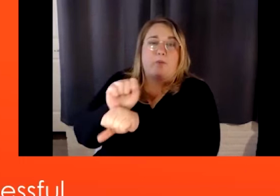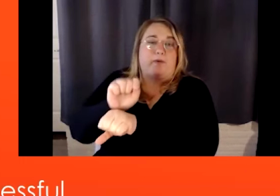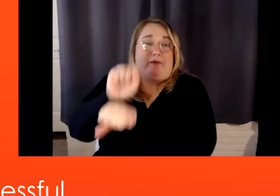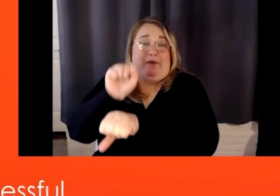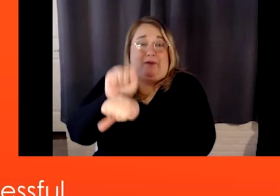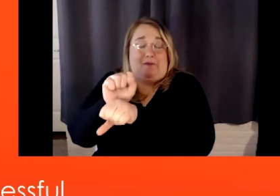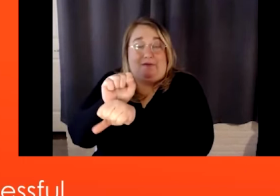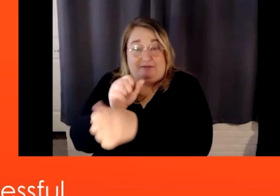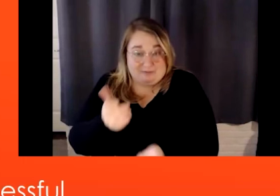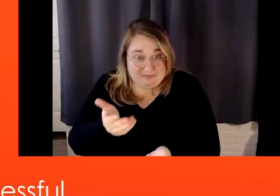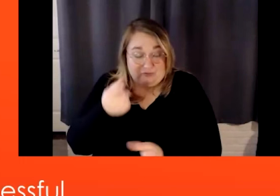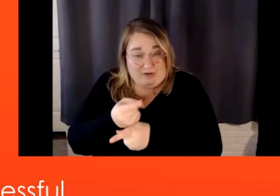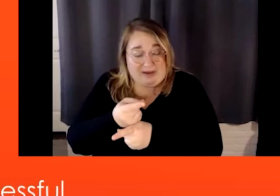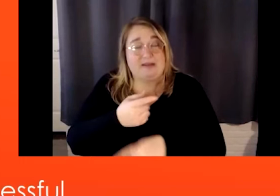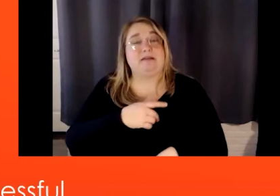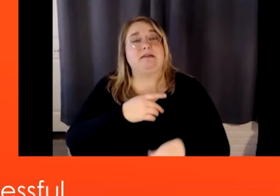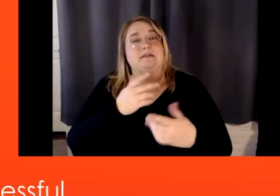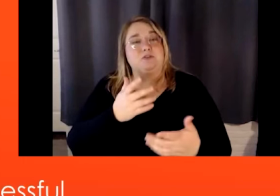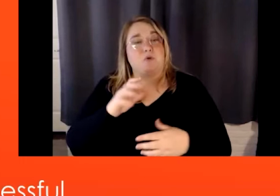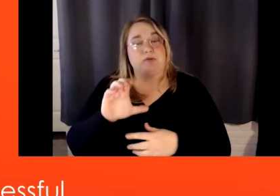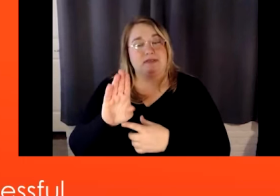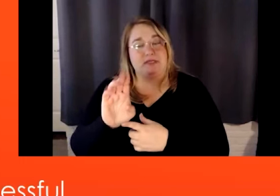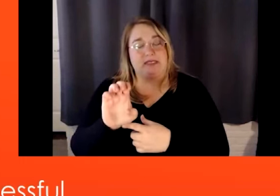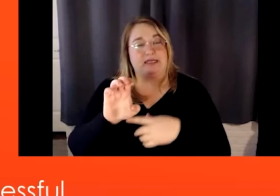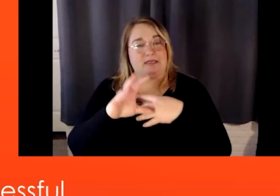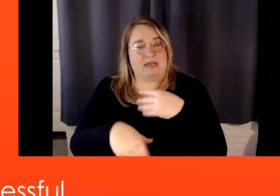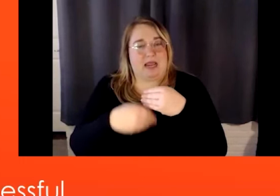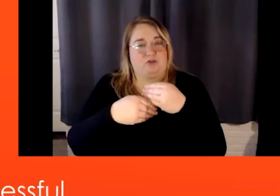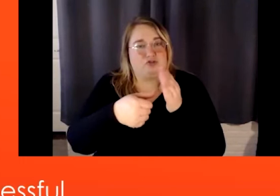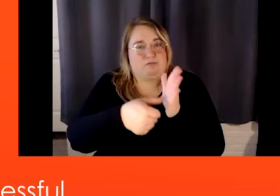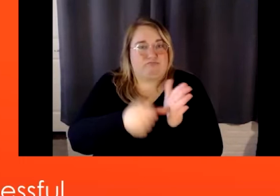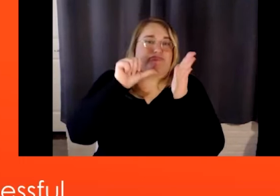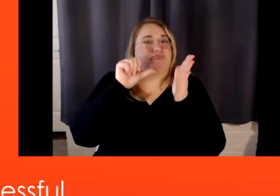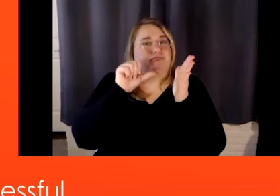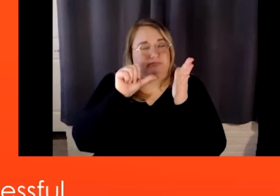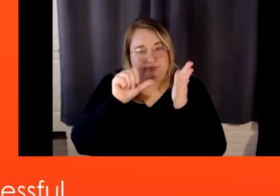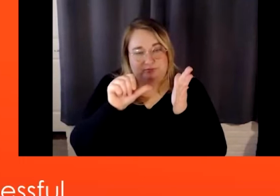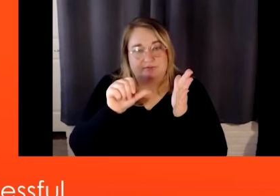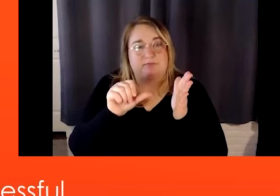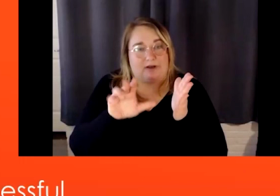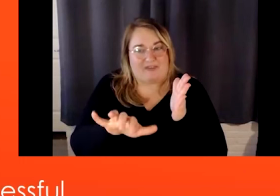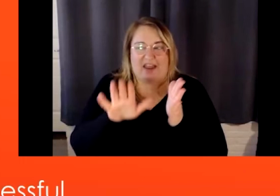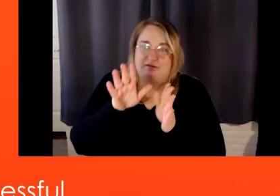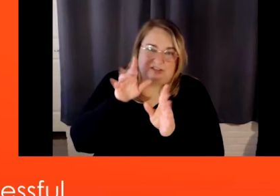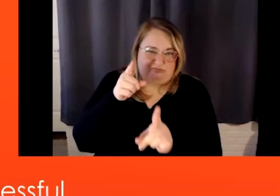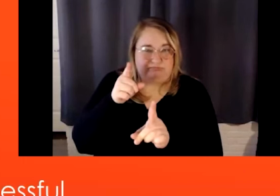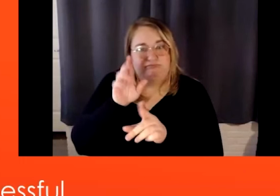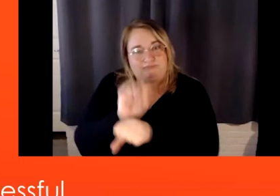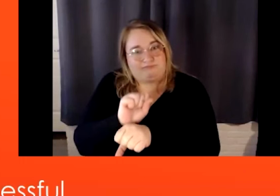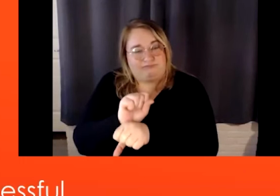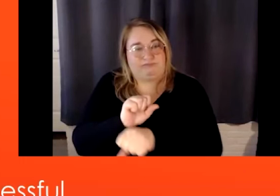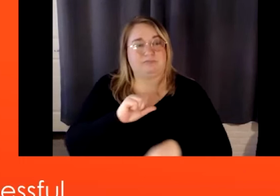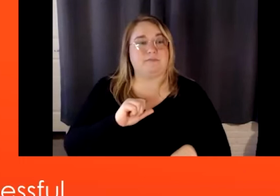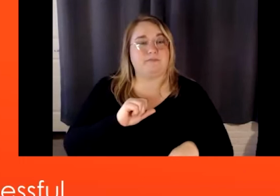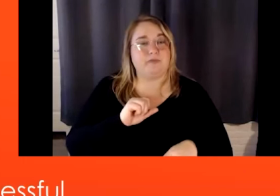in CBE, there's an extra emphasis on that. She goes on to say there's things that are important